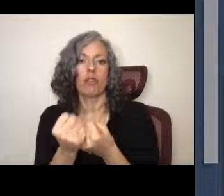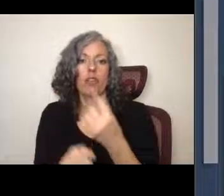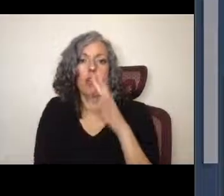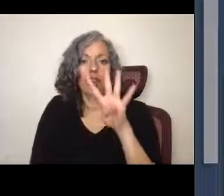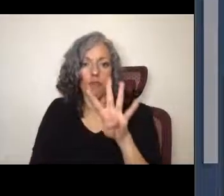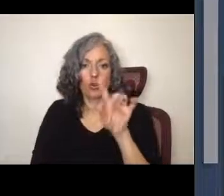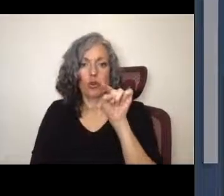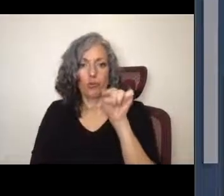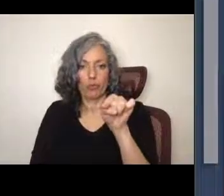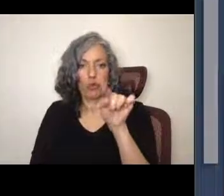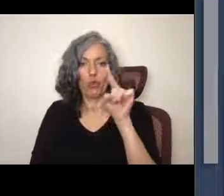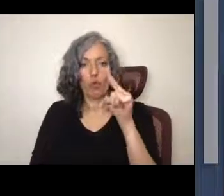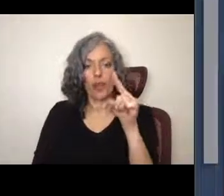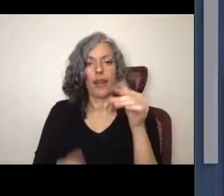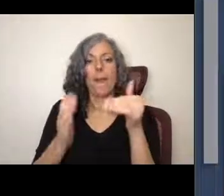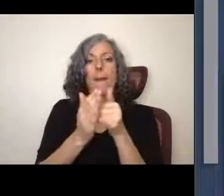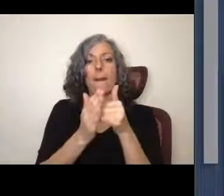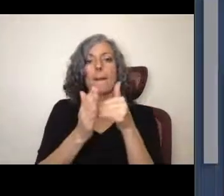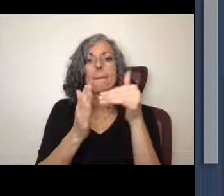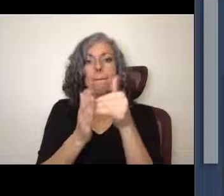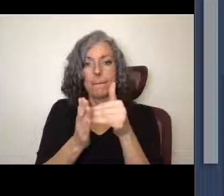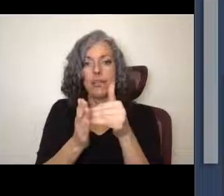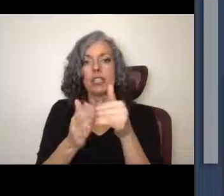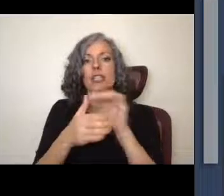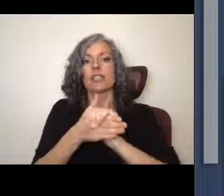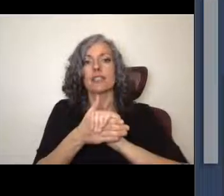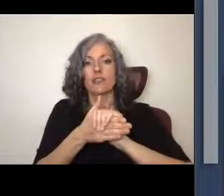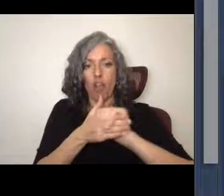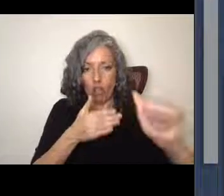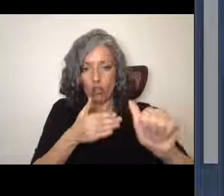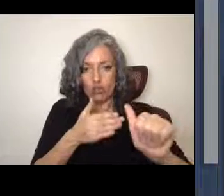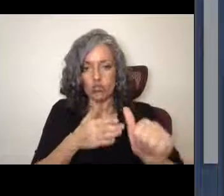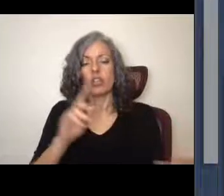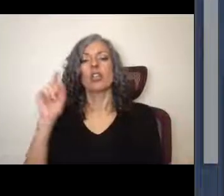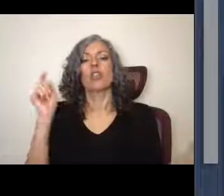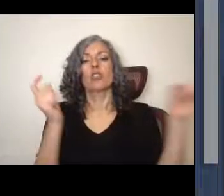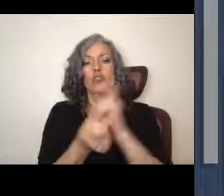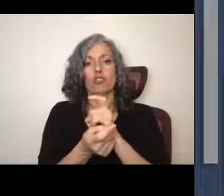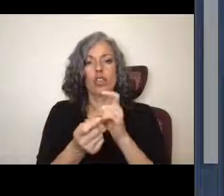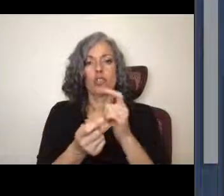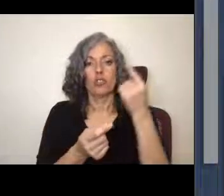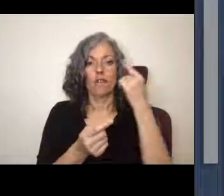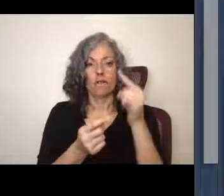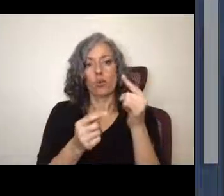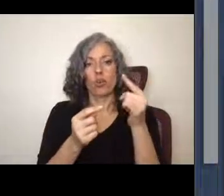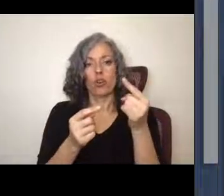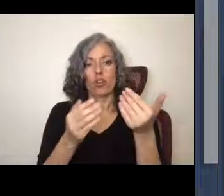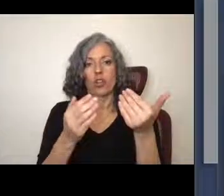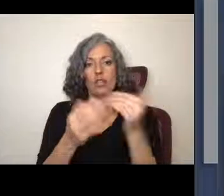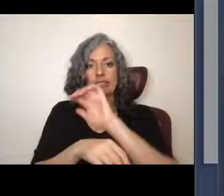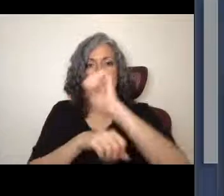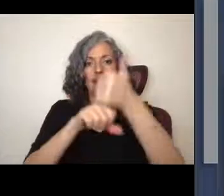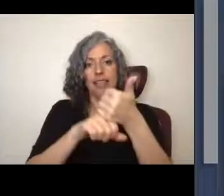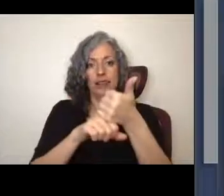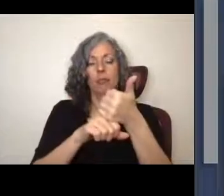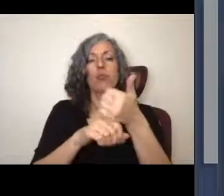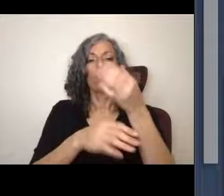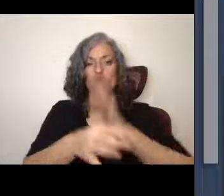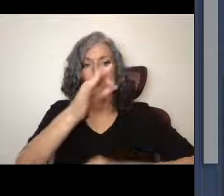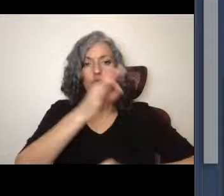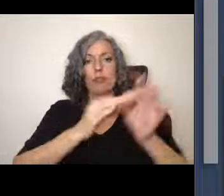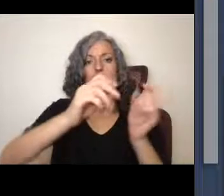million. The project requires additional funding due to the change of scope from a bridge rehabilitation to a bridge replacement. This project was